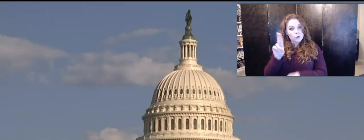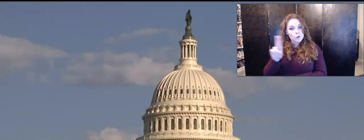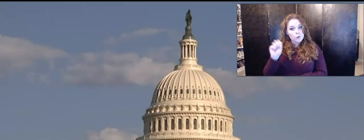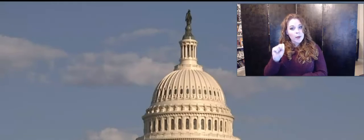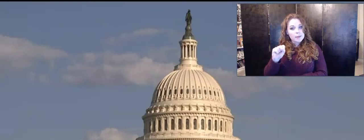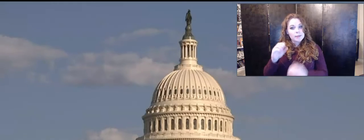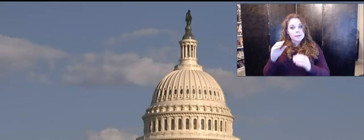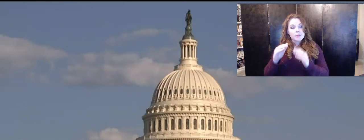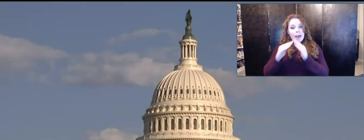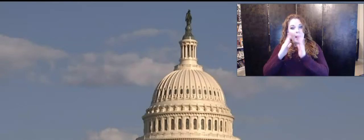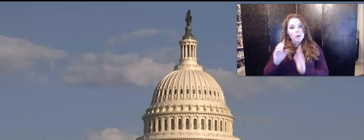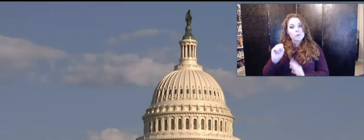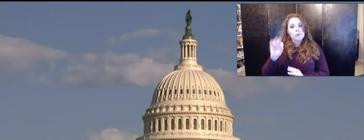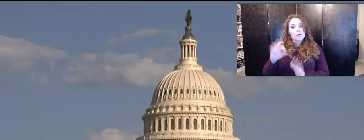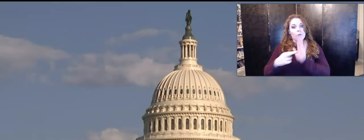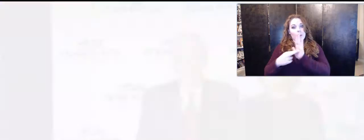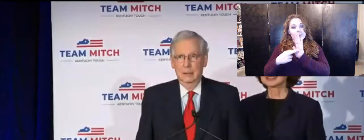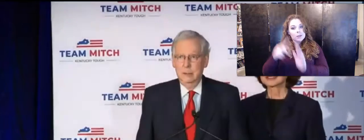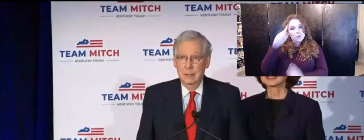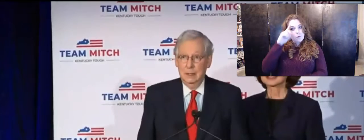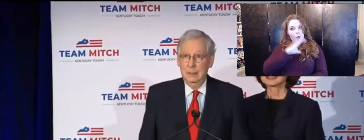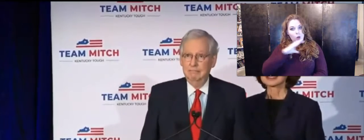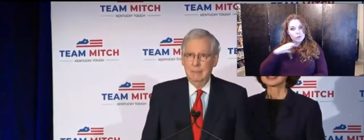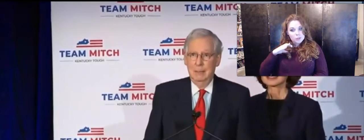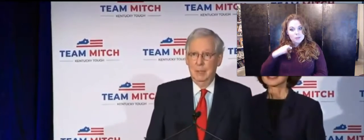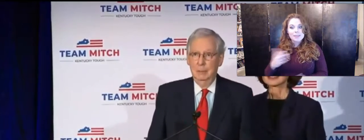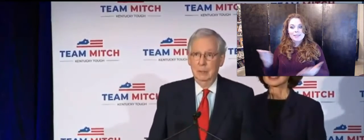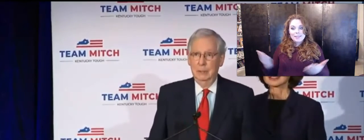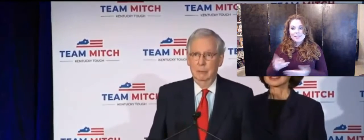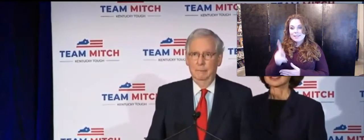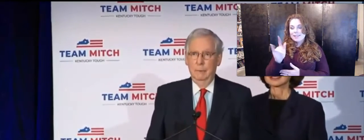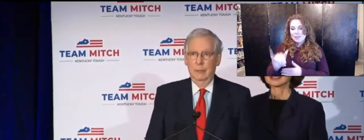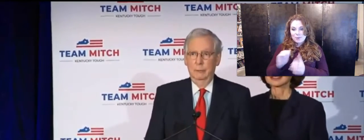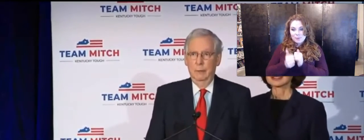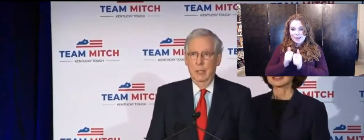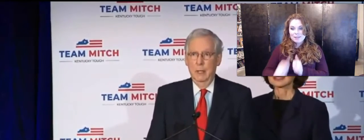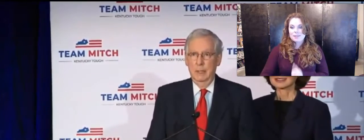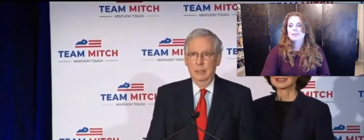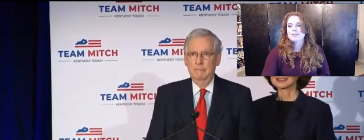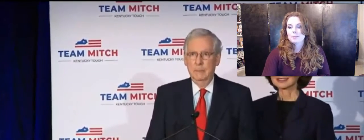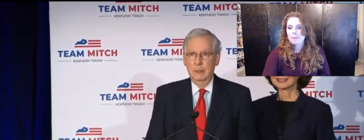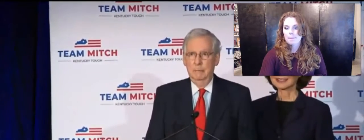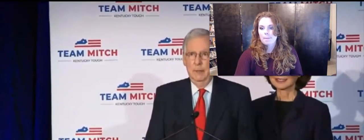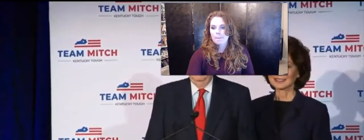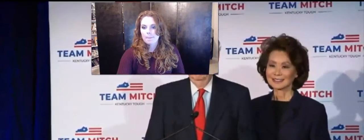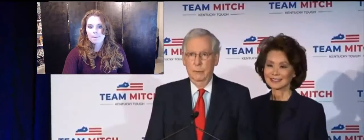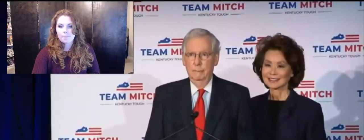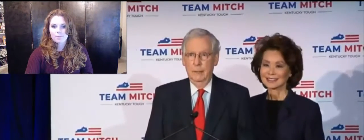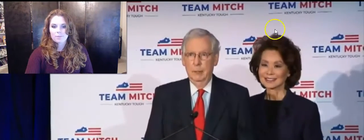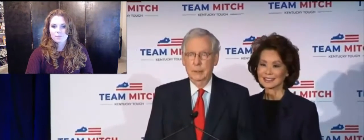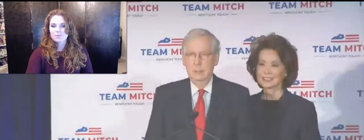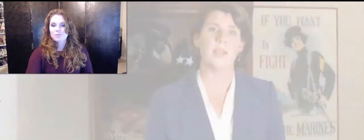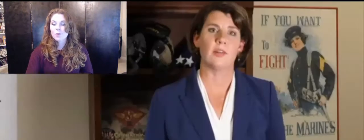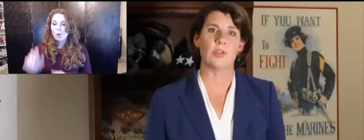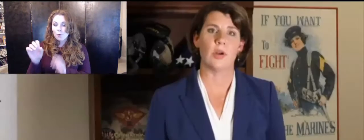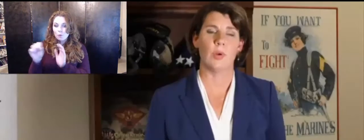states, U.S. Senate seats were on the ballot too. Here in Kentucky, the race was between incumbent Senator Republican Mitch McConnell and